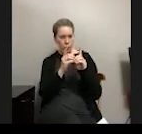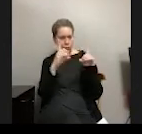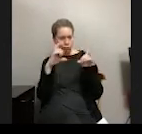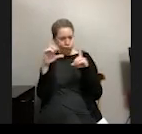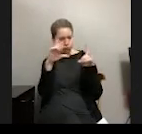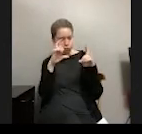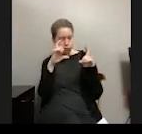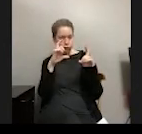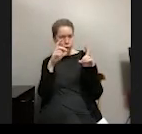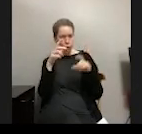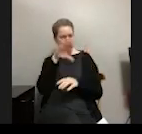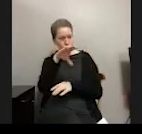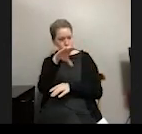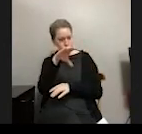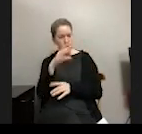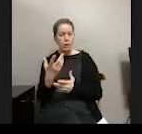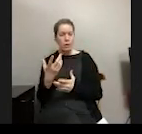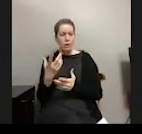website?